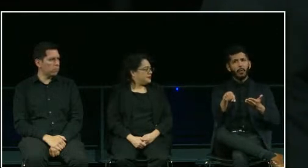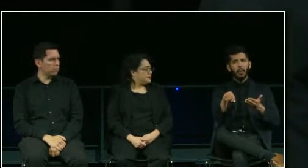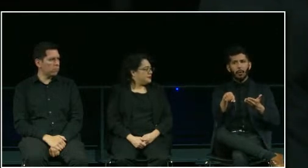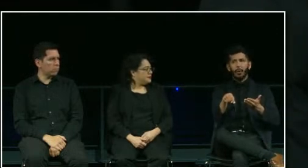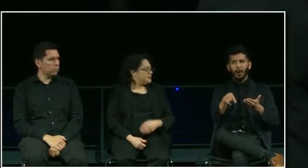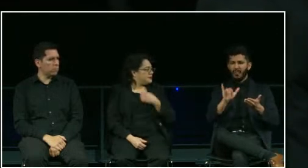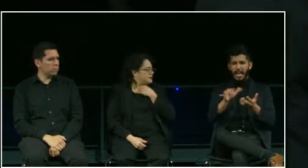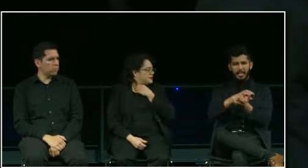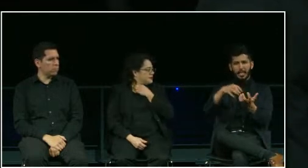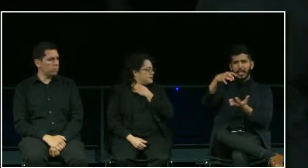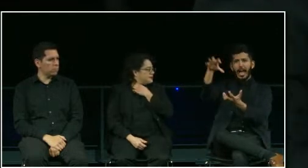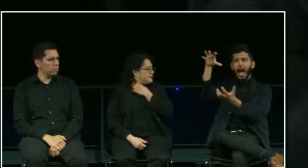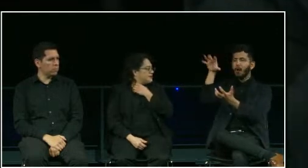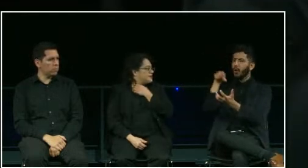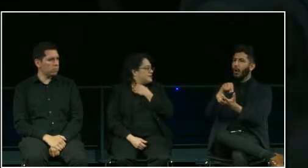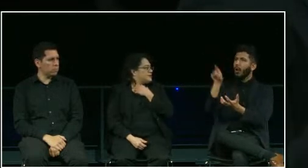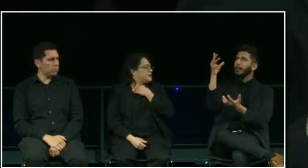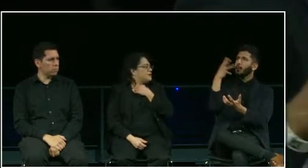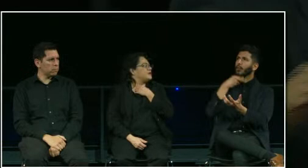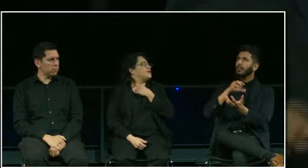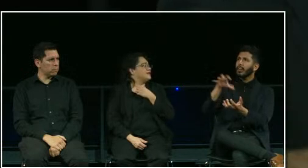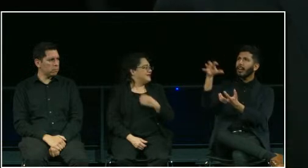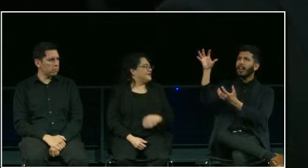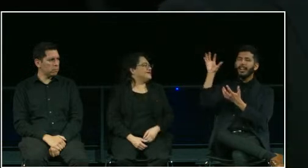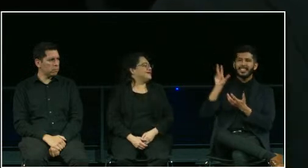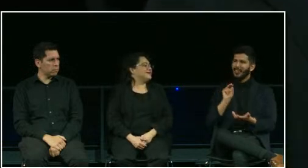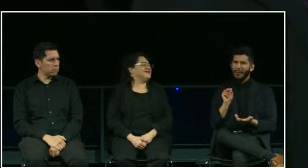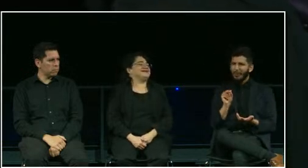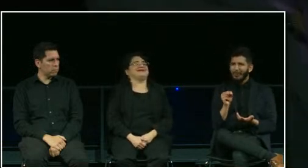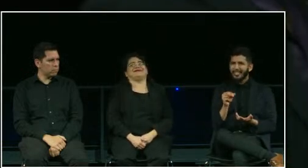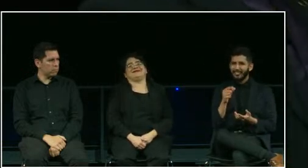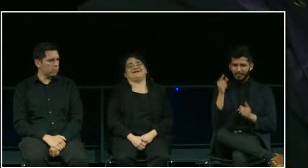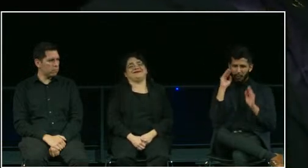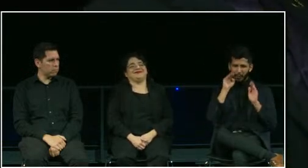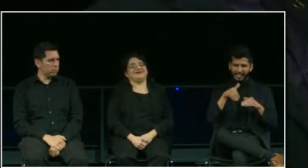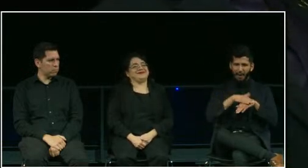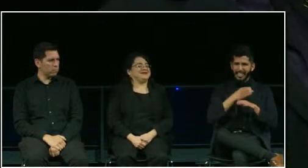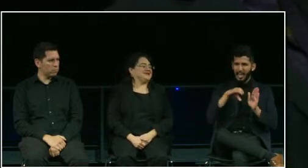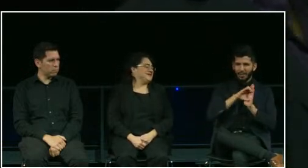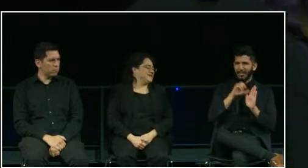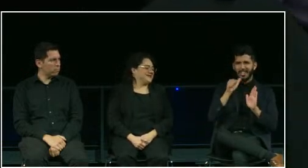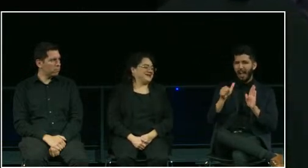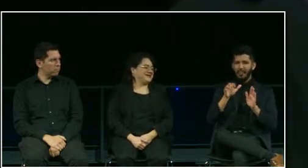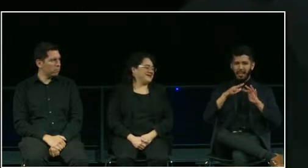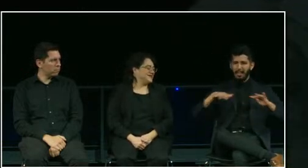up when he landed. Bought a tear, no one's ever said that.